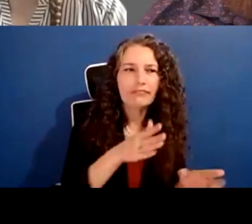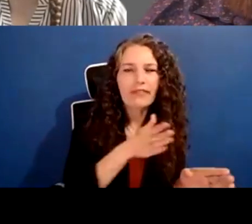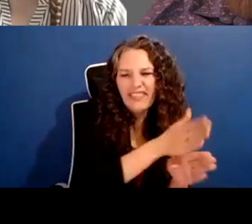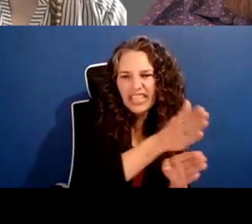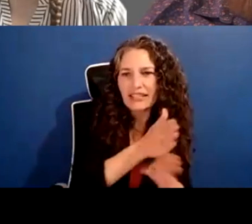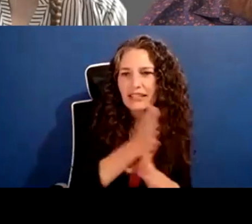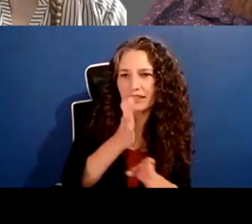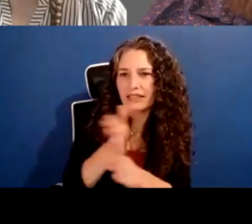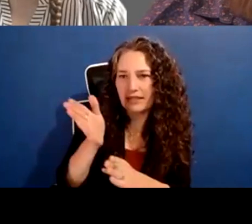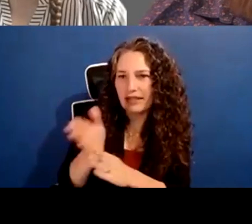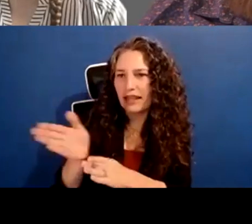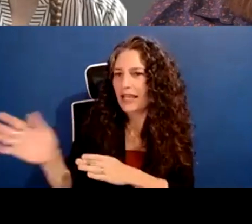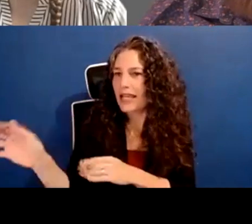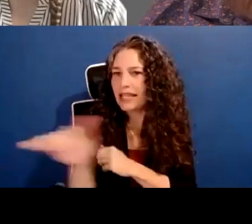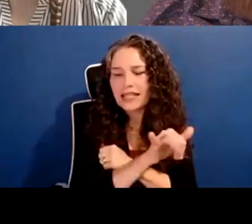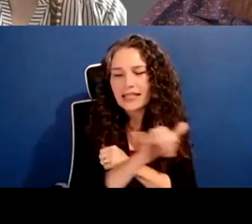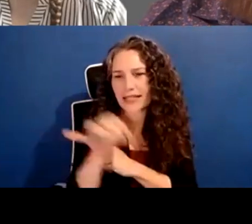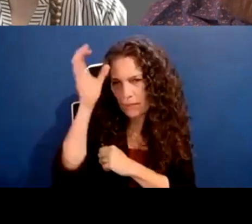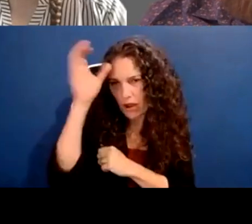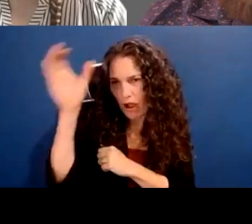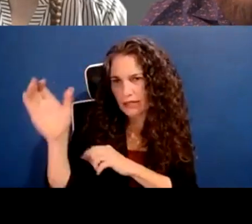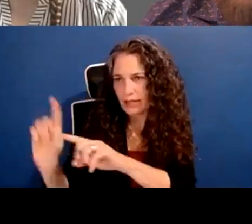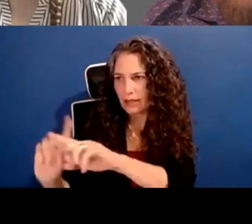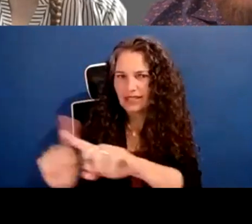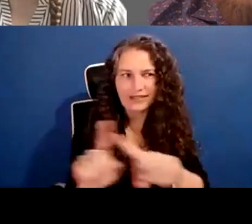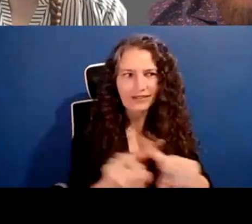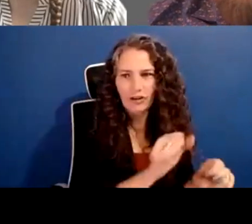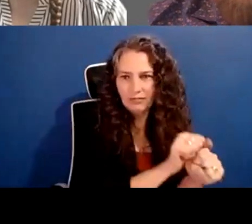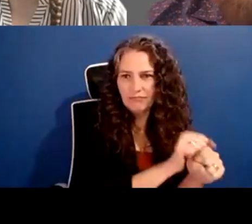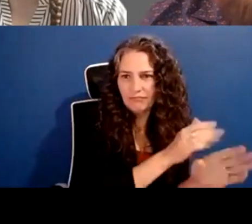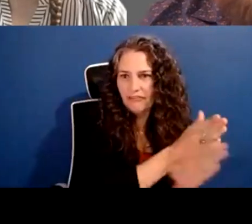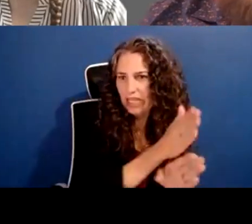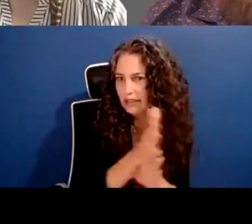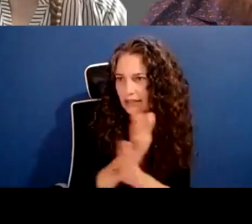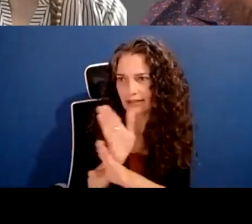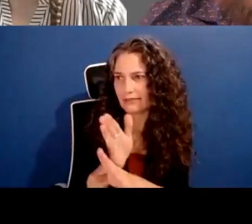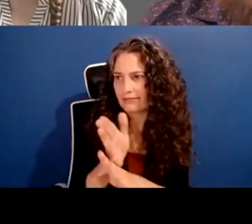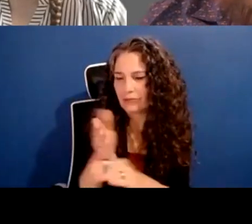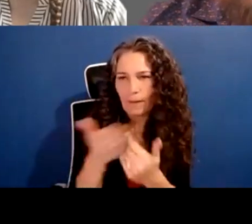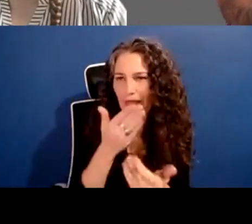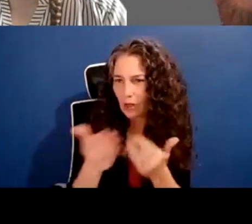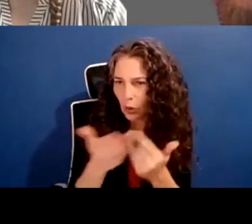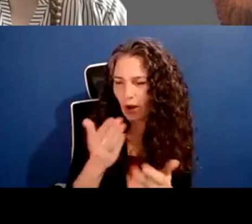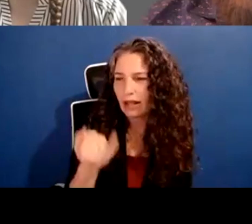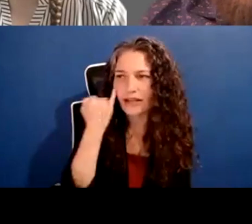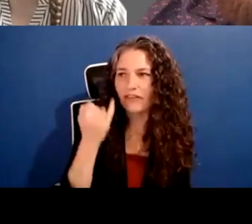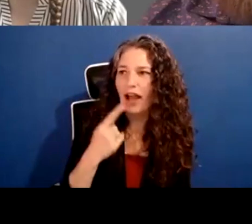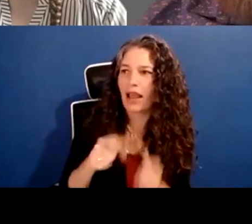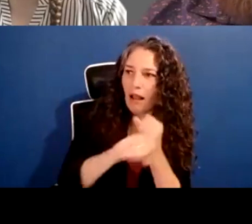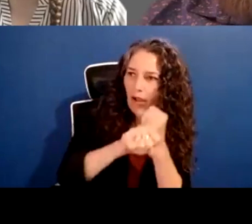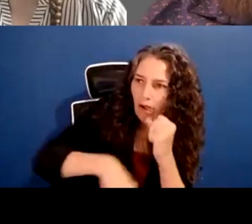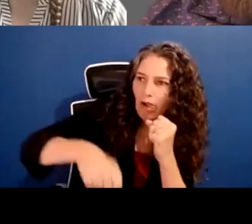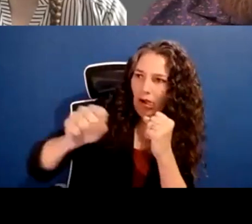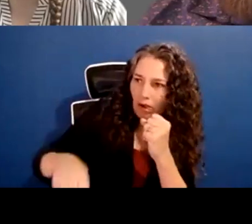The person I was interviewing would get really confused, and wouldn't know what to latch onto,